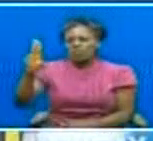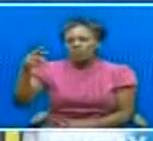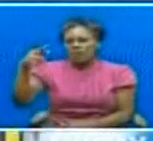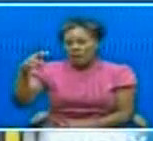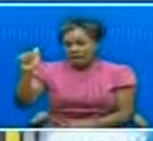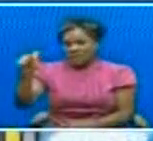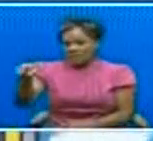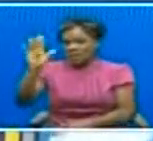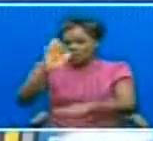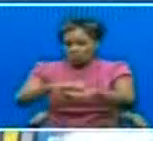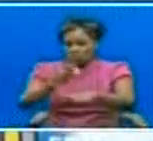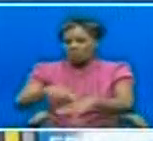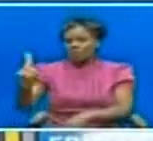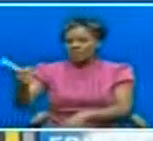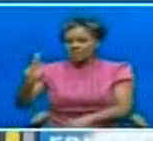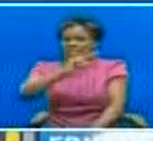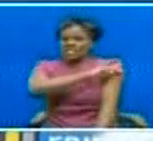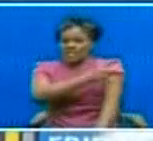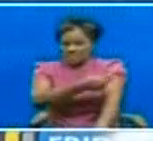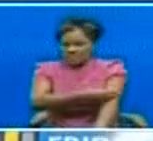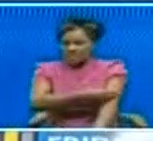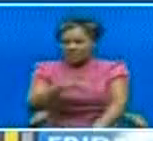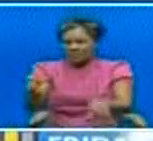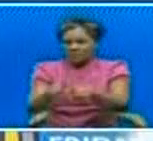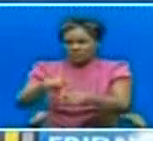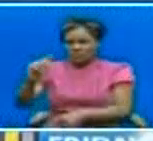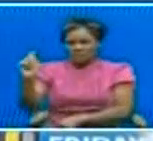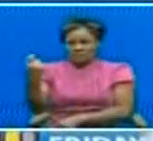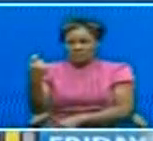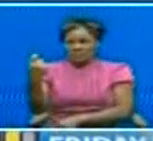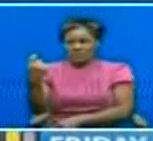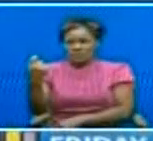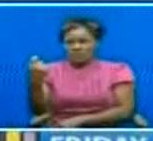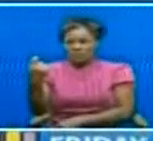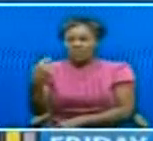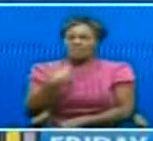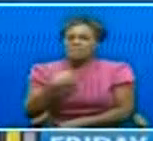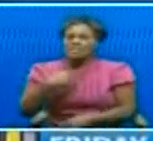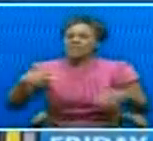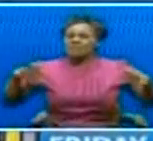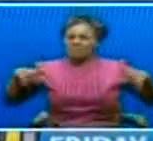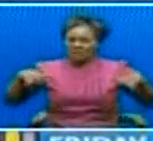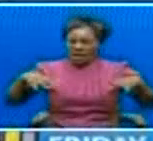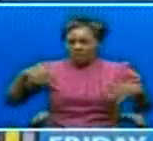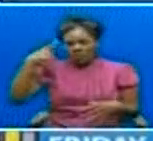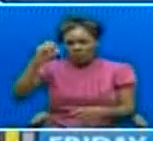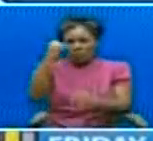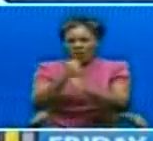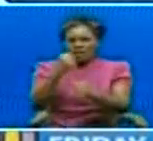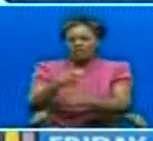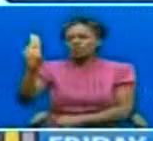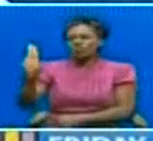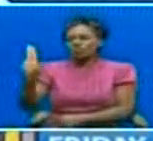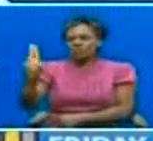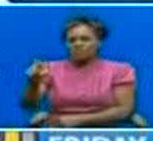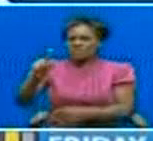changes. We'll see changes. Yeah. And even here in Kenya, the president, I'm very proud to have worked for Uhuru's team, and he's